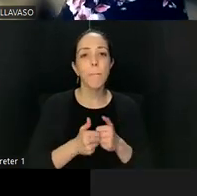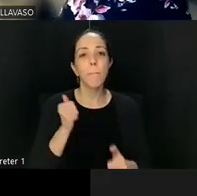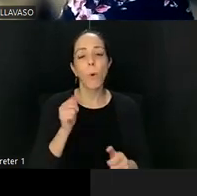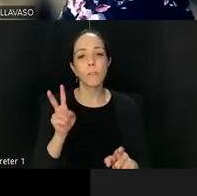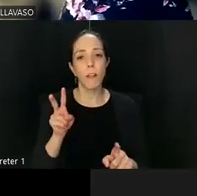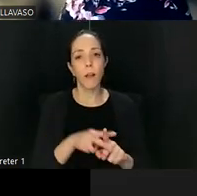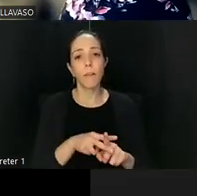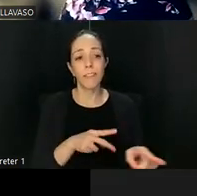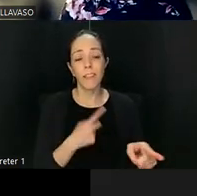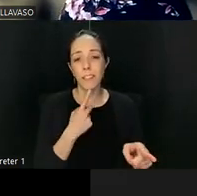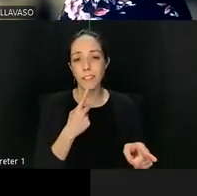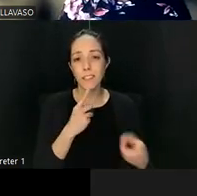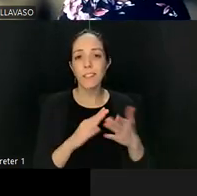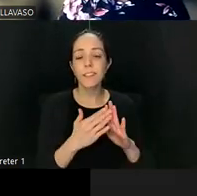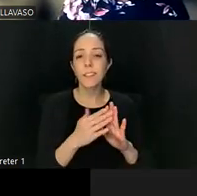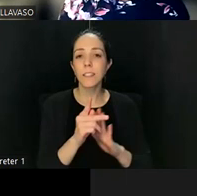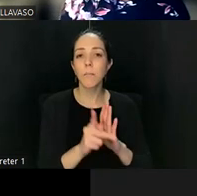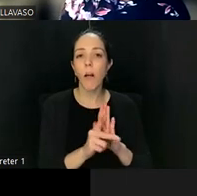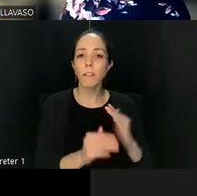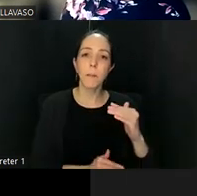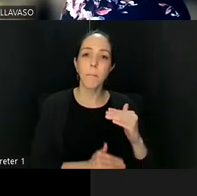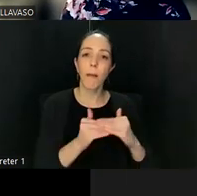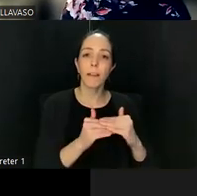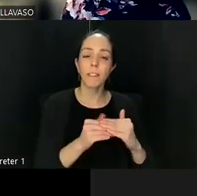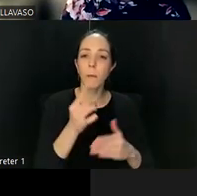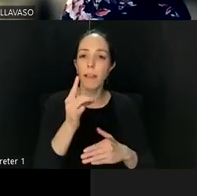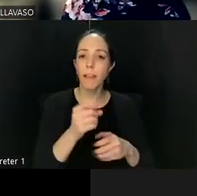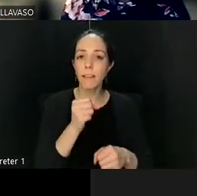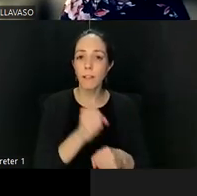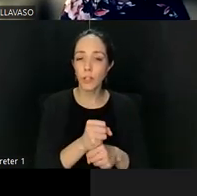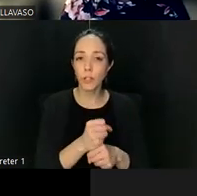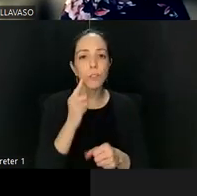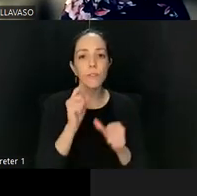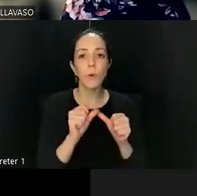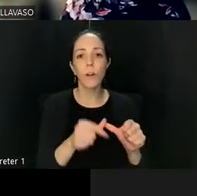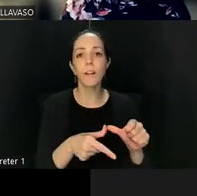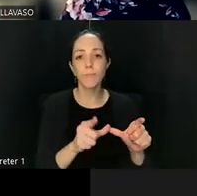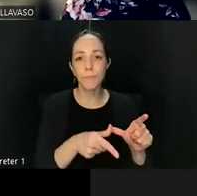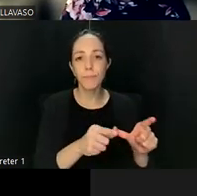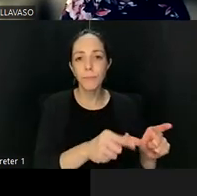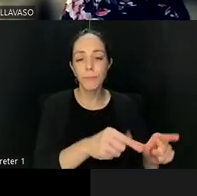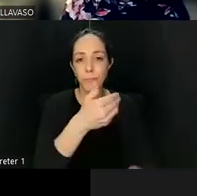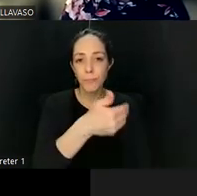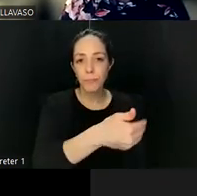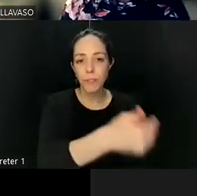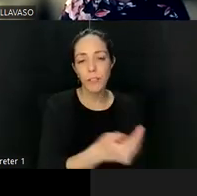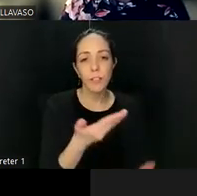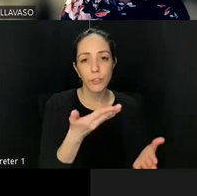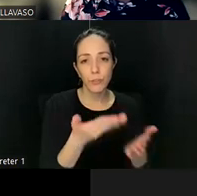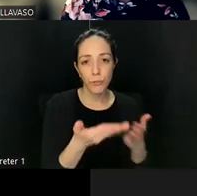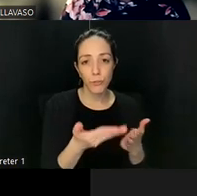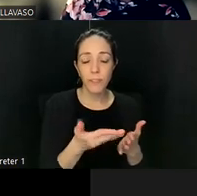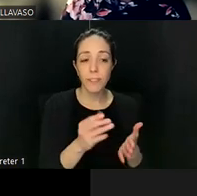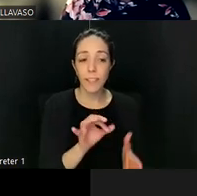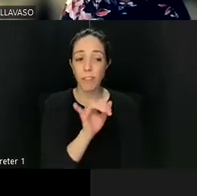city policy that there's a maximum of 8 years of consecutive service on a single committee. I'm not certain whether that would